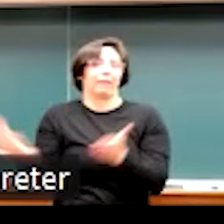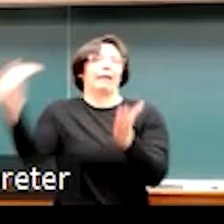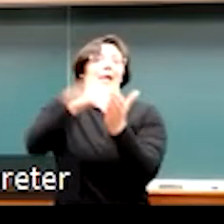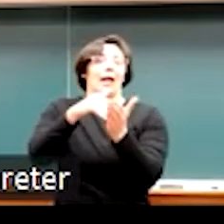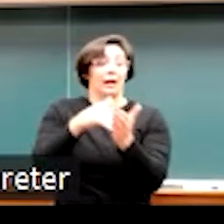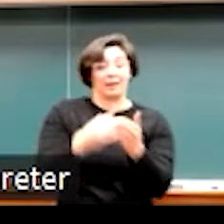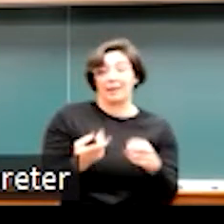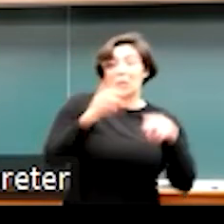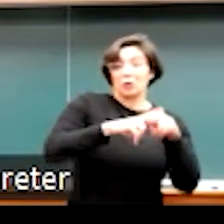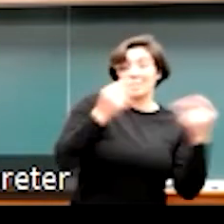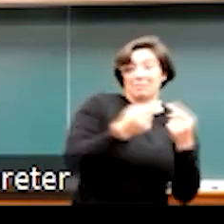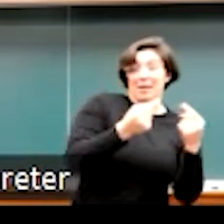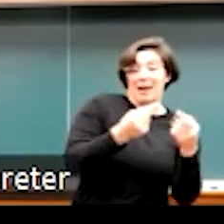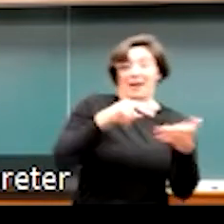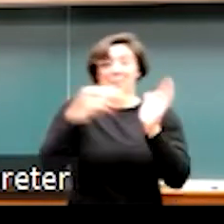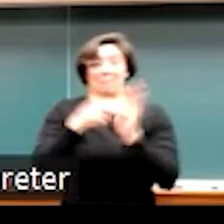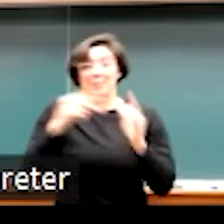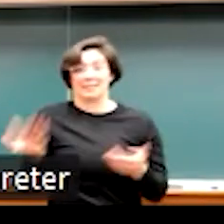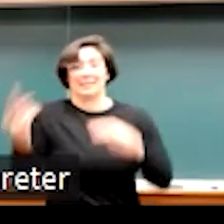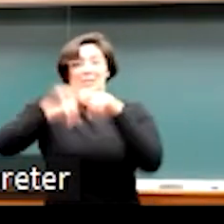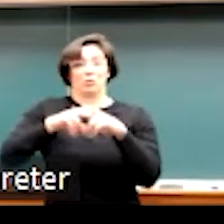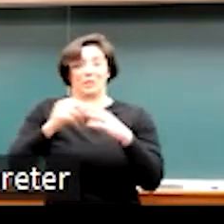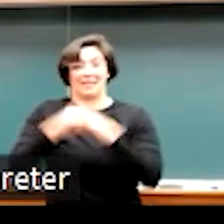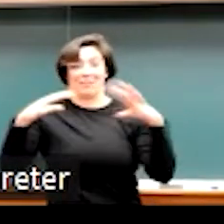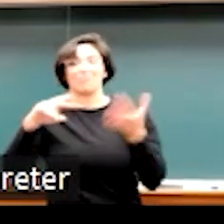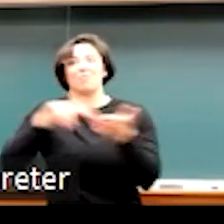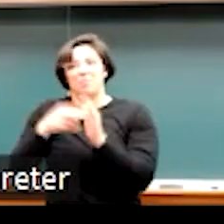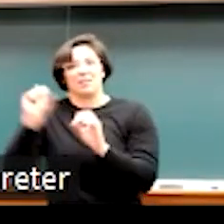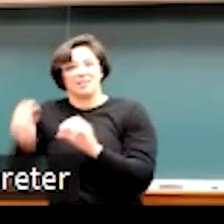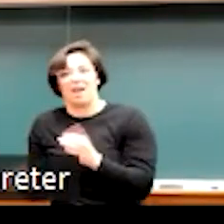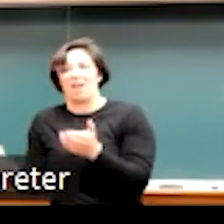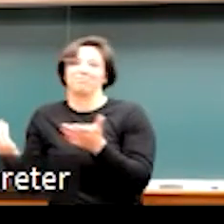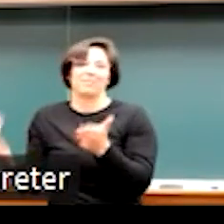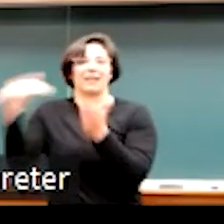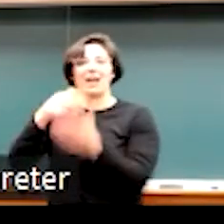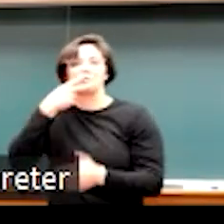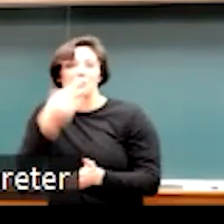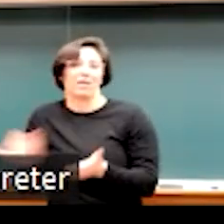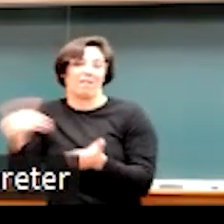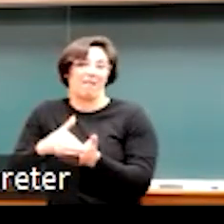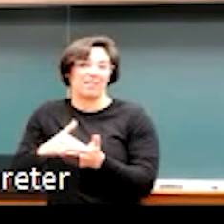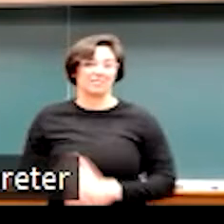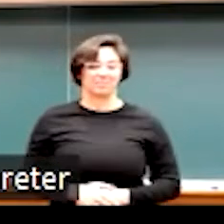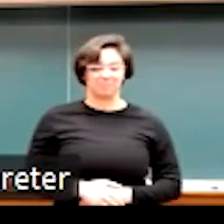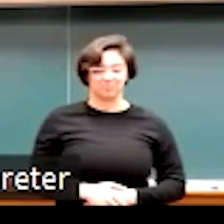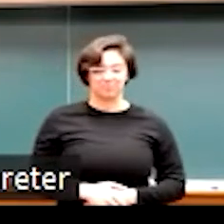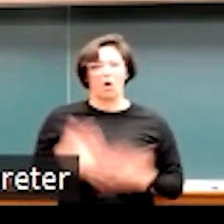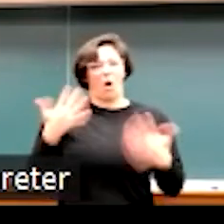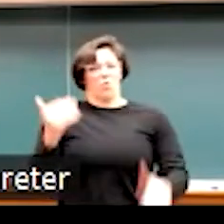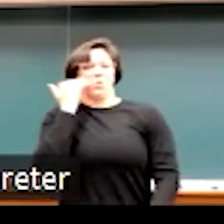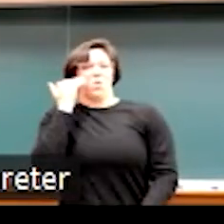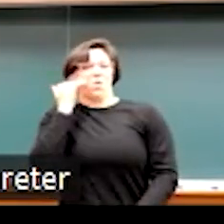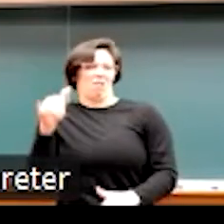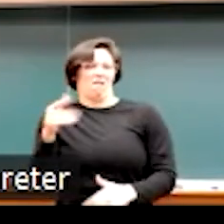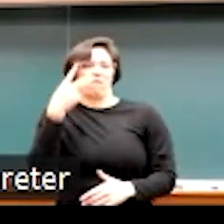increased pain, you're getting increased inflammation. That's on top of the known withdrawal symptoms of tobacco, cigarettes.